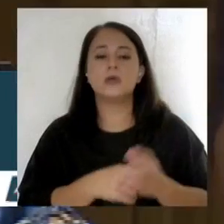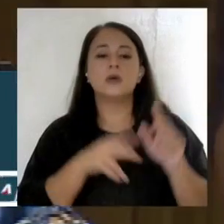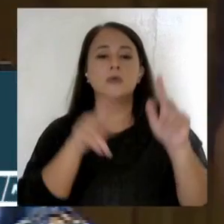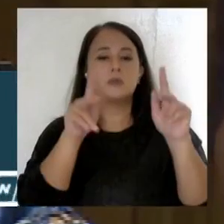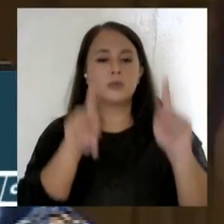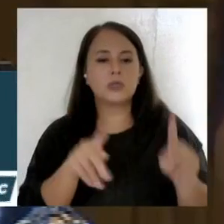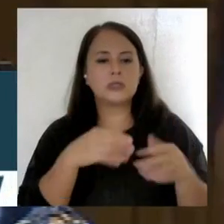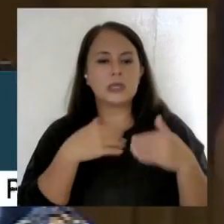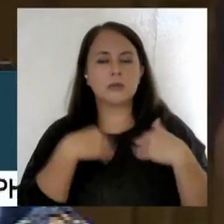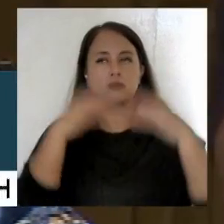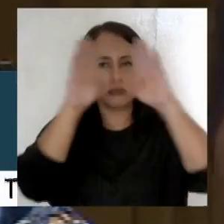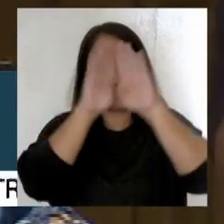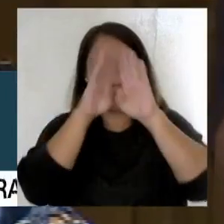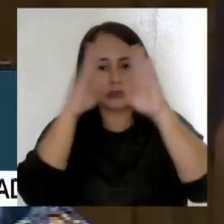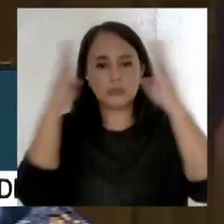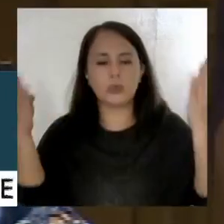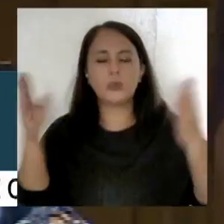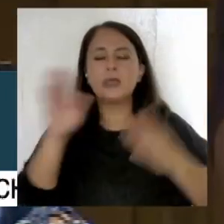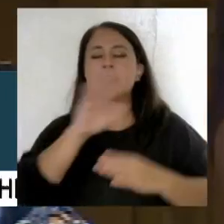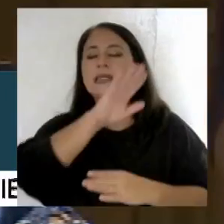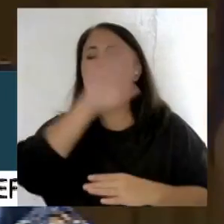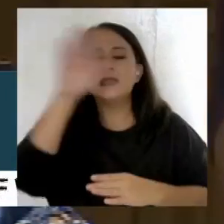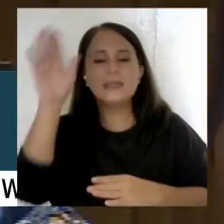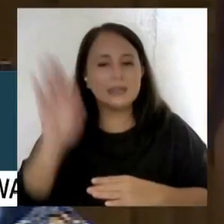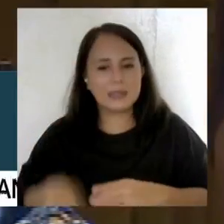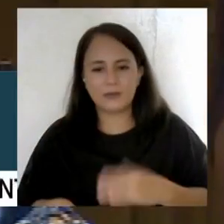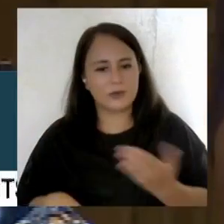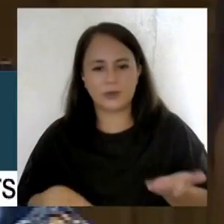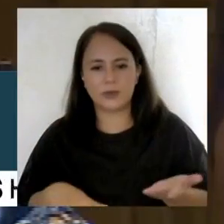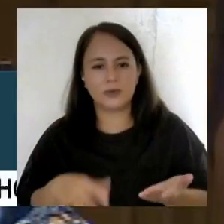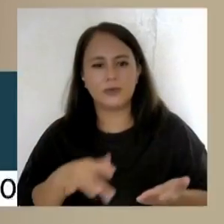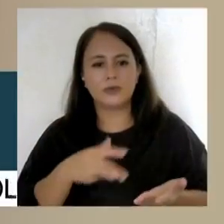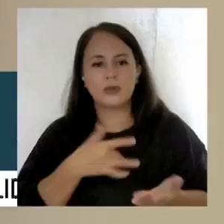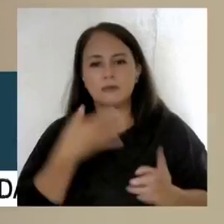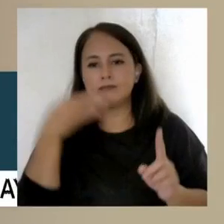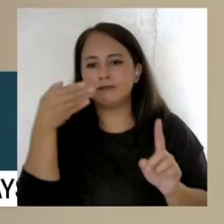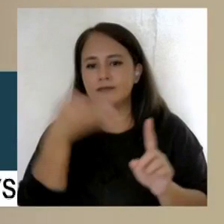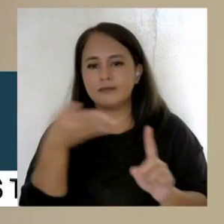open mind will never feel that there is bias there.